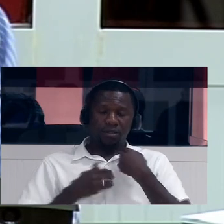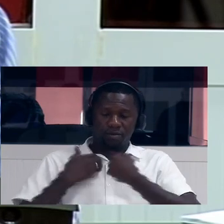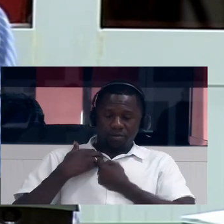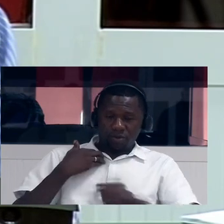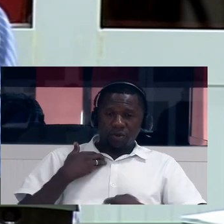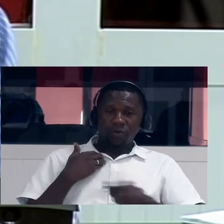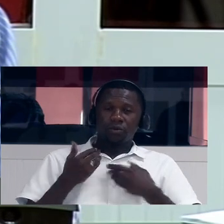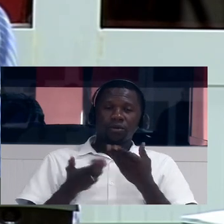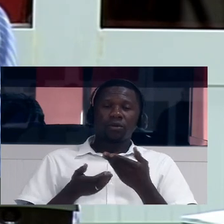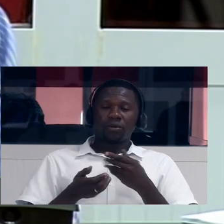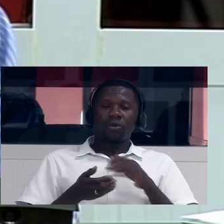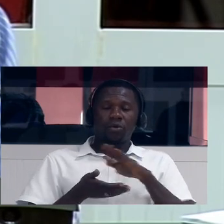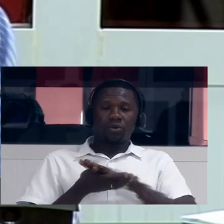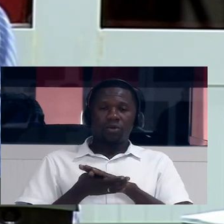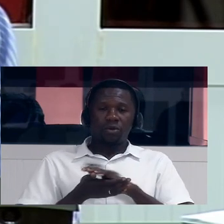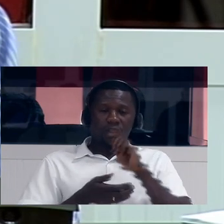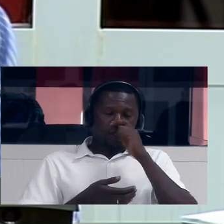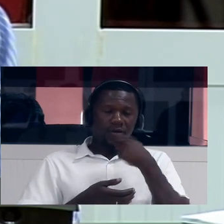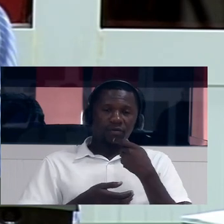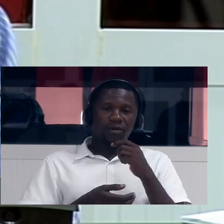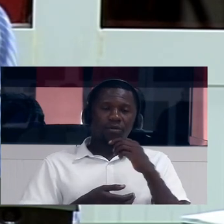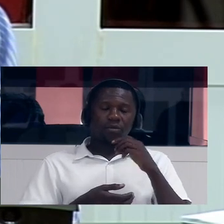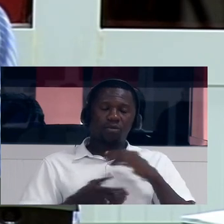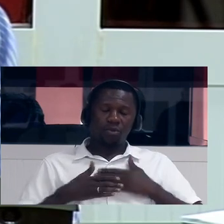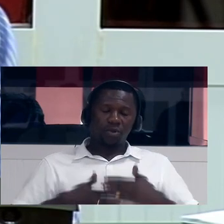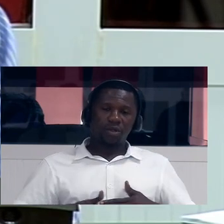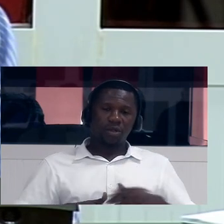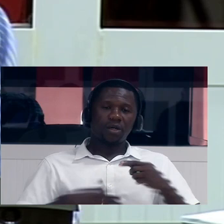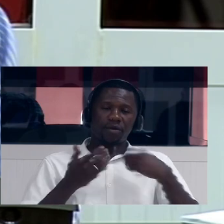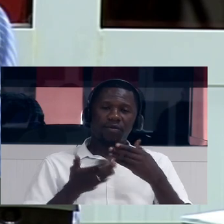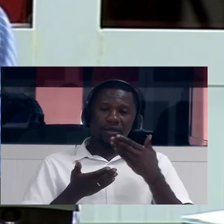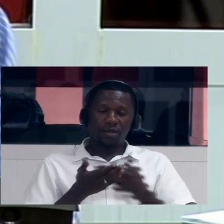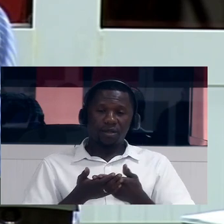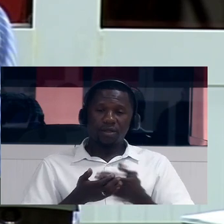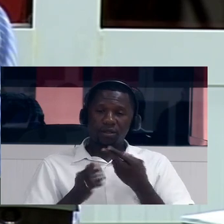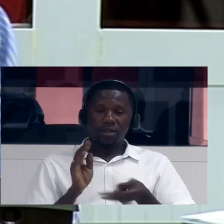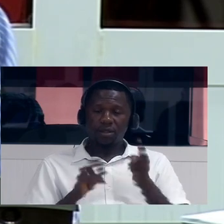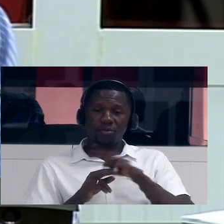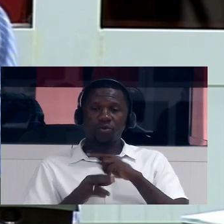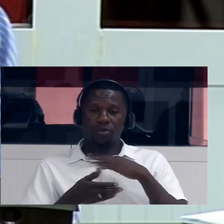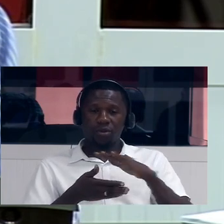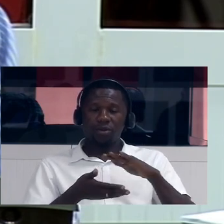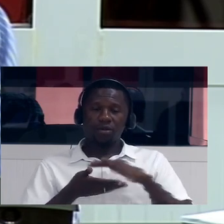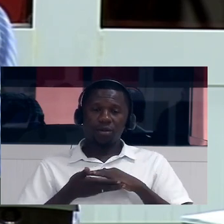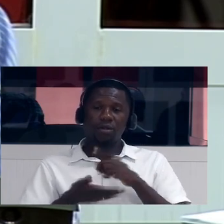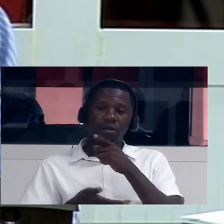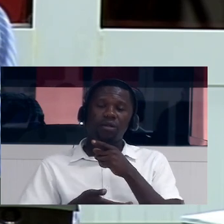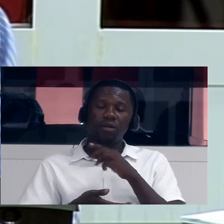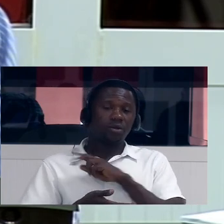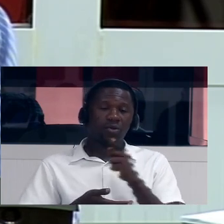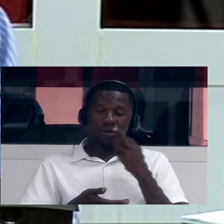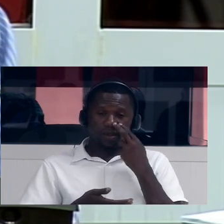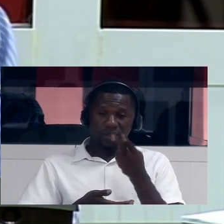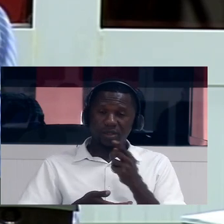carried out. And at the end of the day, the reports we got was that they did not see